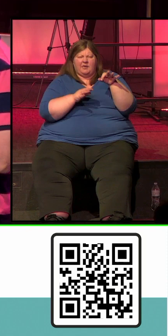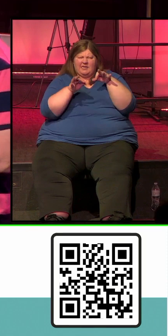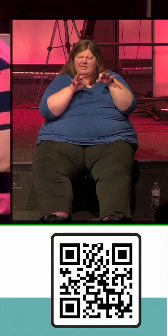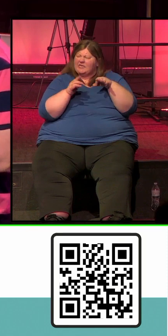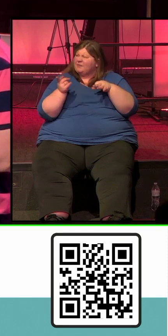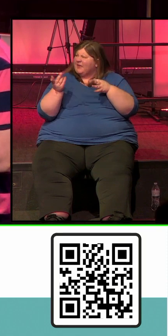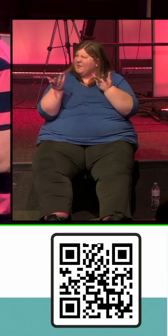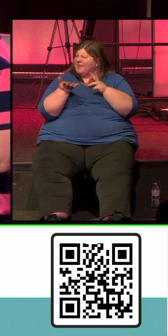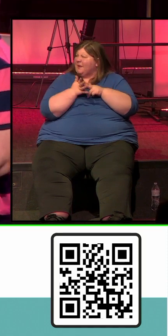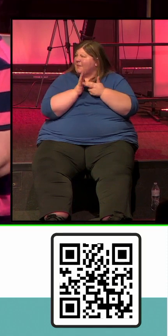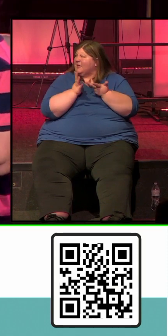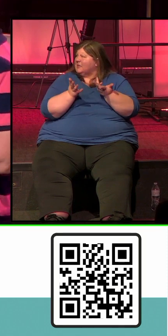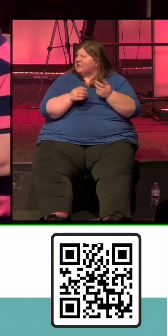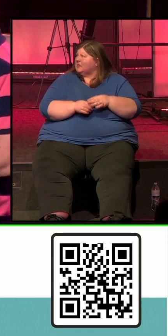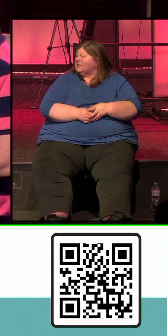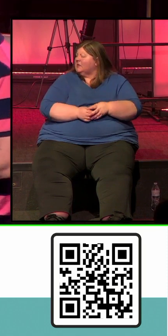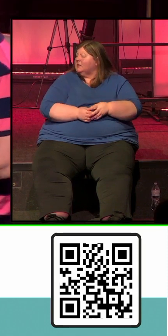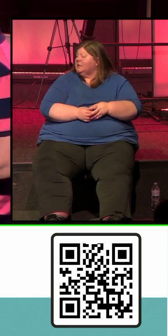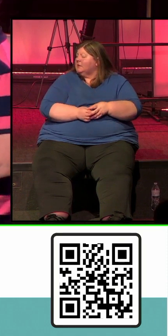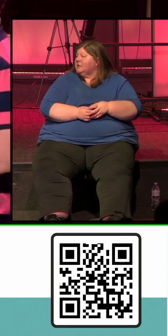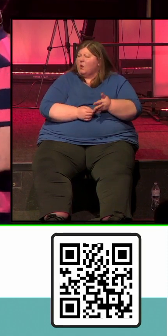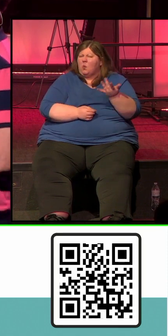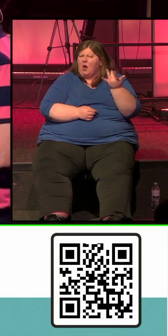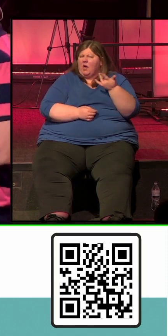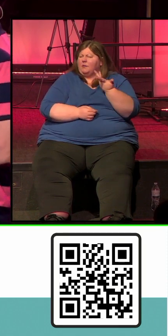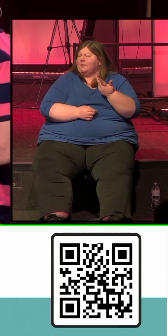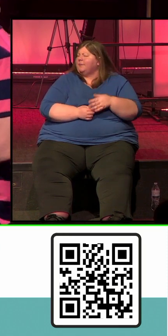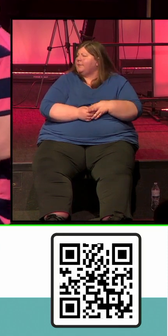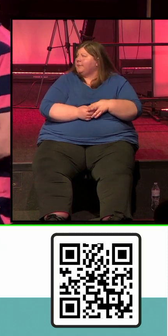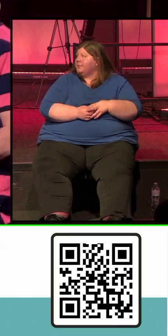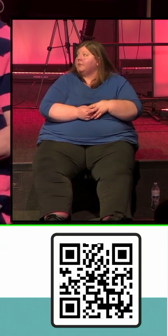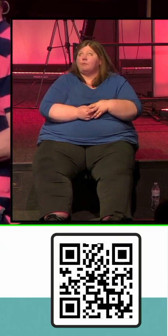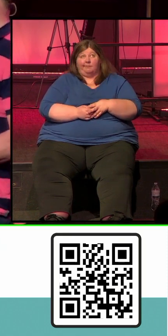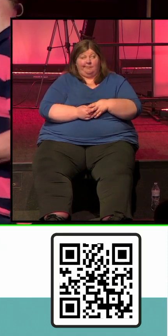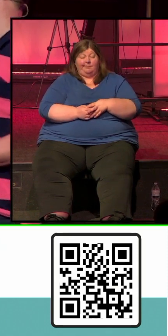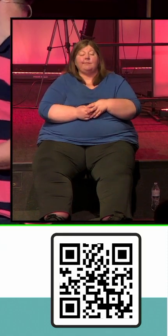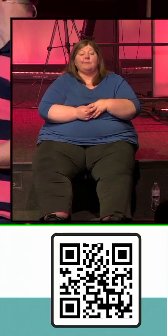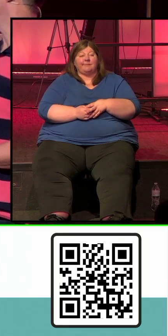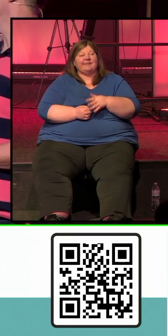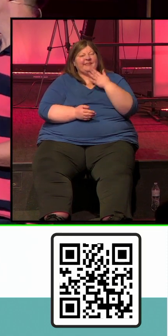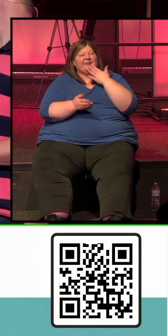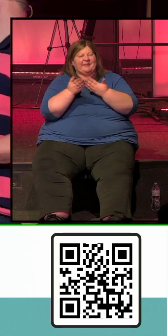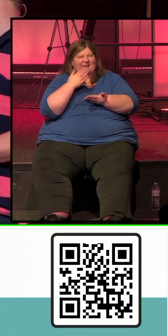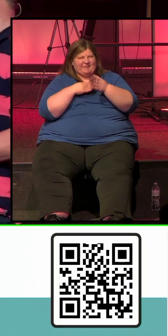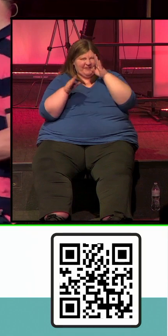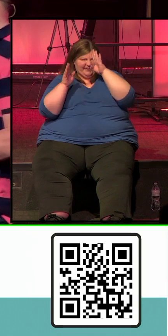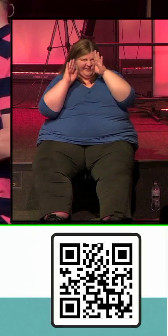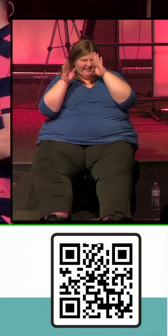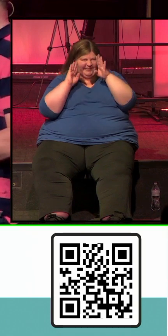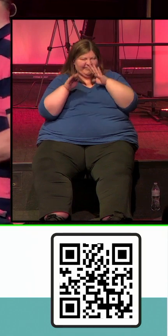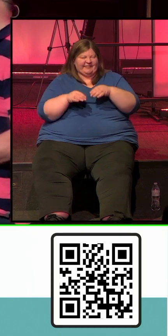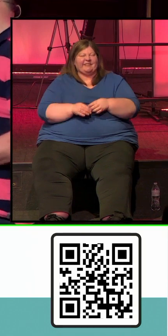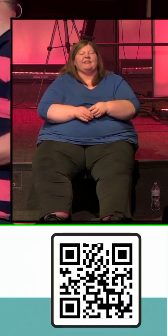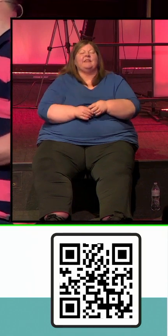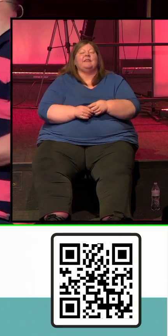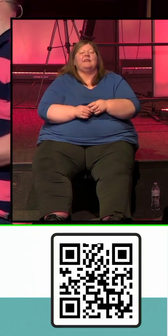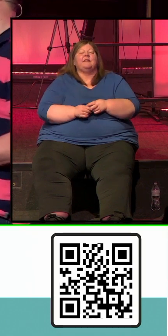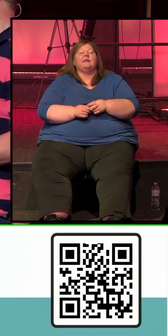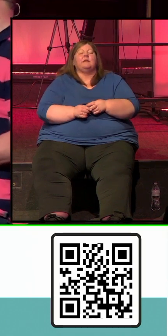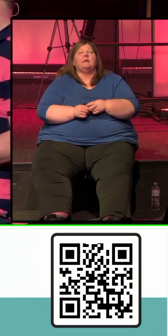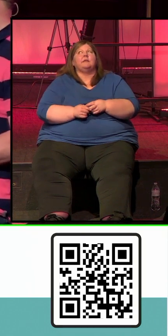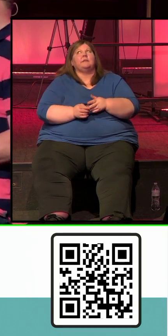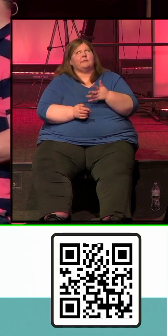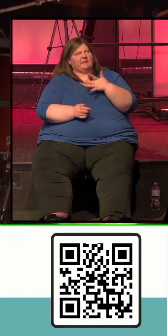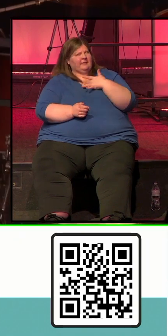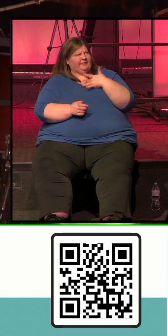bit what the friendship model is and why we're switching to it? Yeah, absolutely. Well, good morning, everybody. I